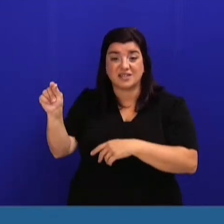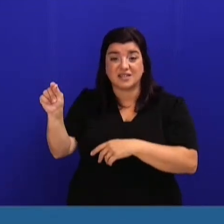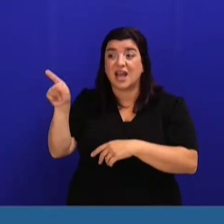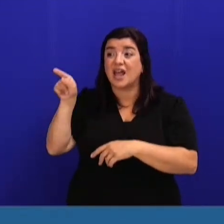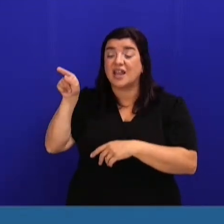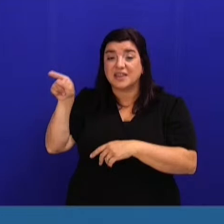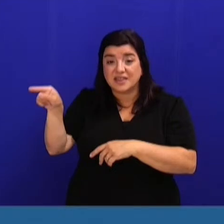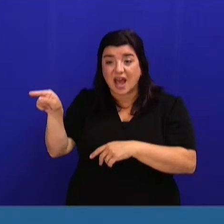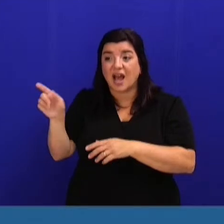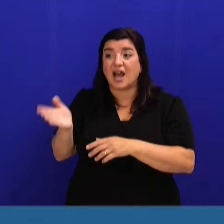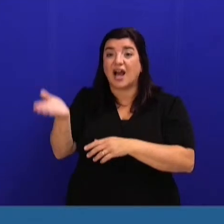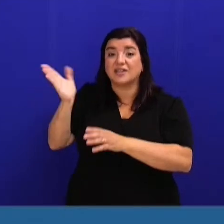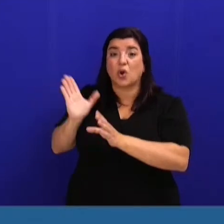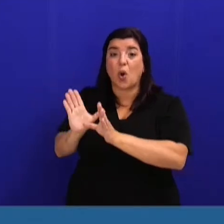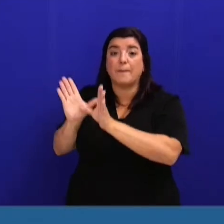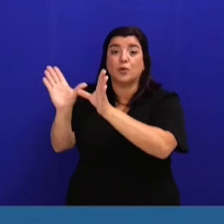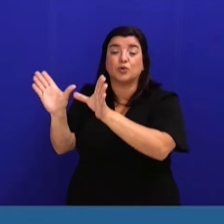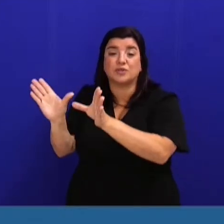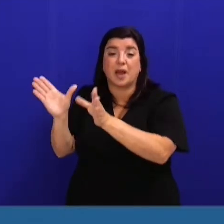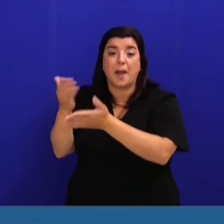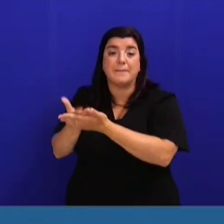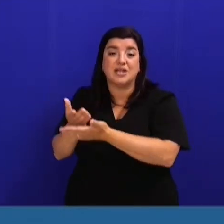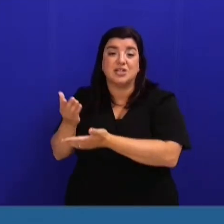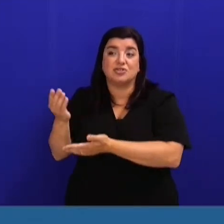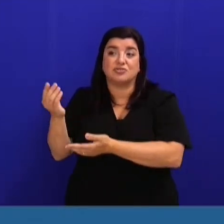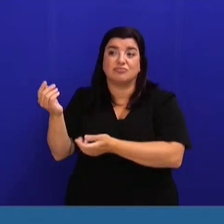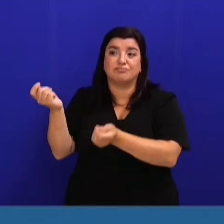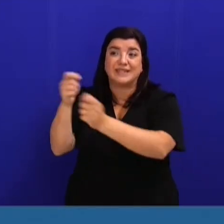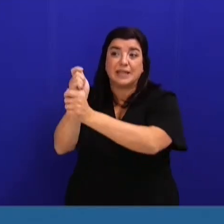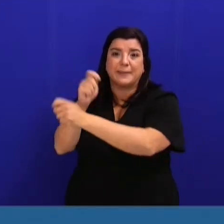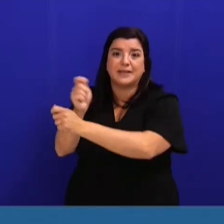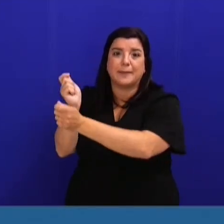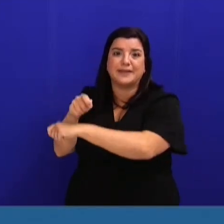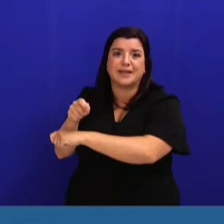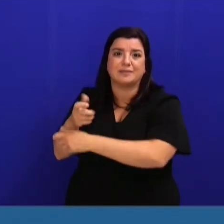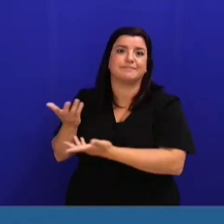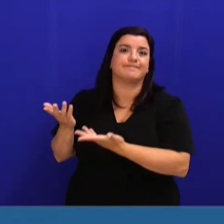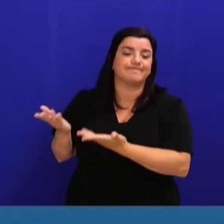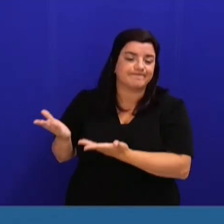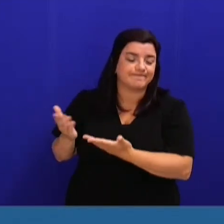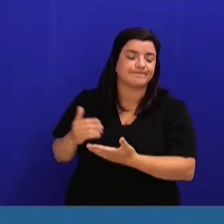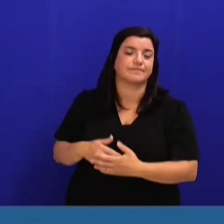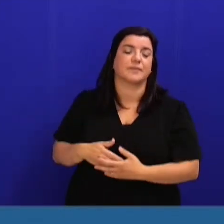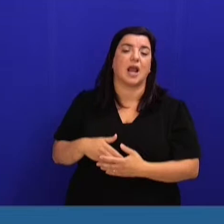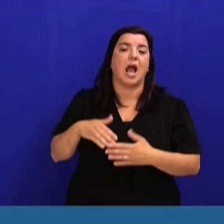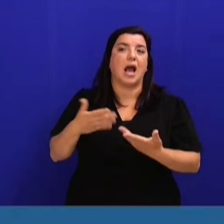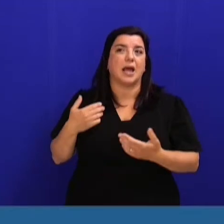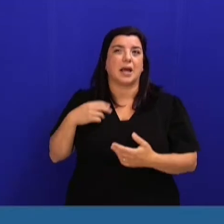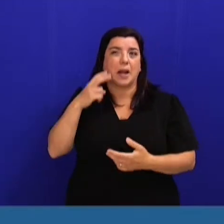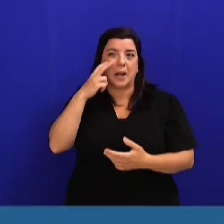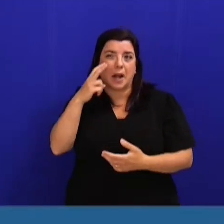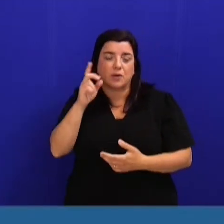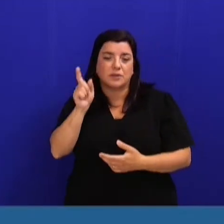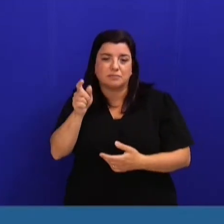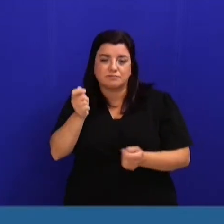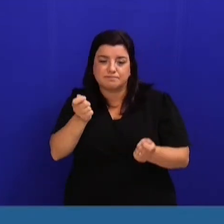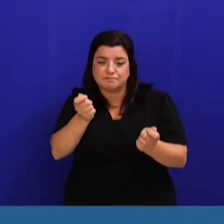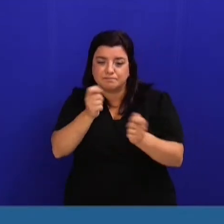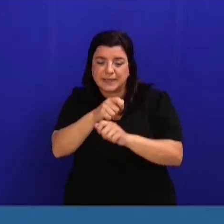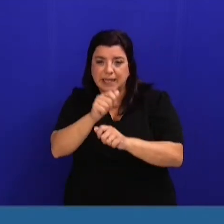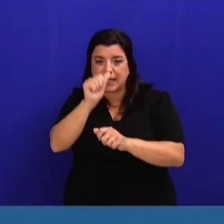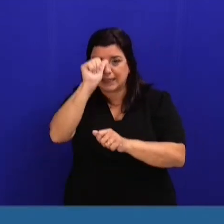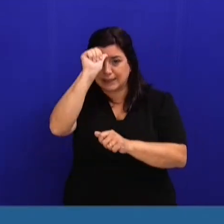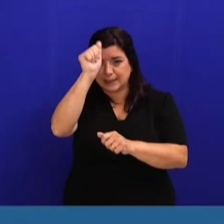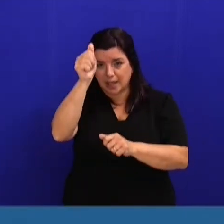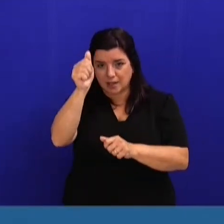joħloq l-opportunitajiet biex jiżviluppaw mutations ġodda. U allura dan li qegħdin insegwu anke dan il-mutation tal dak